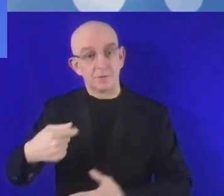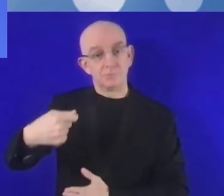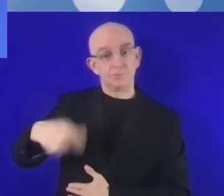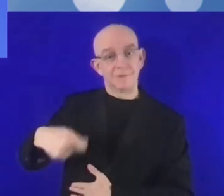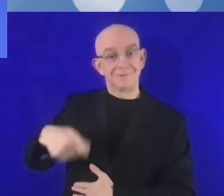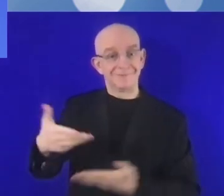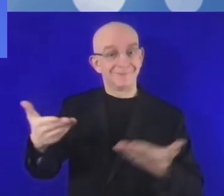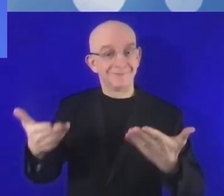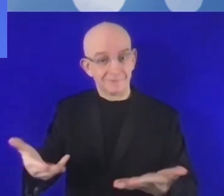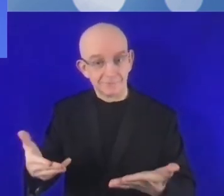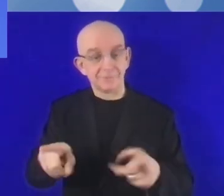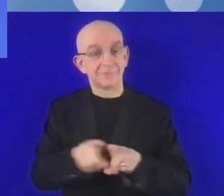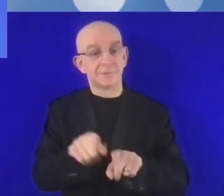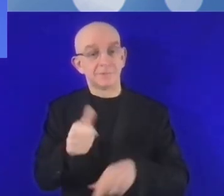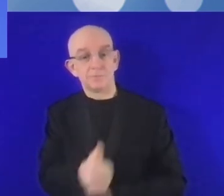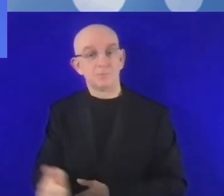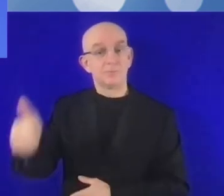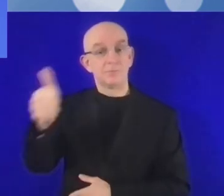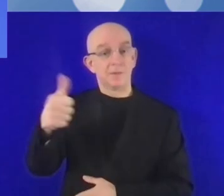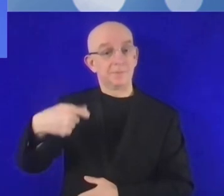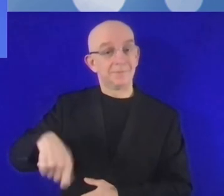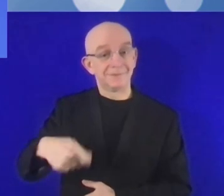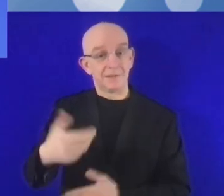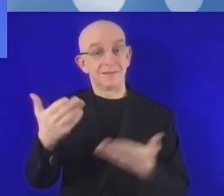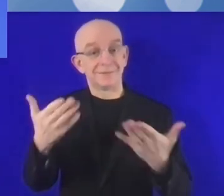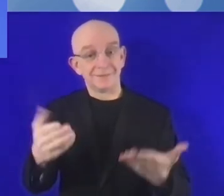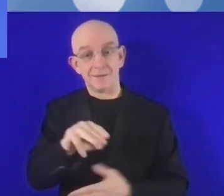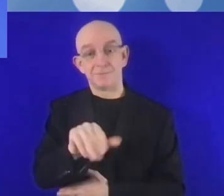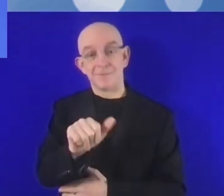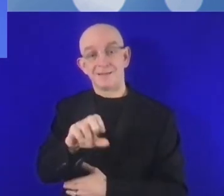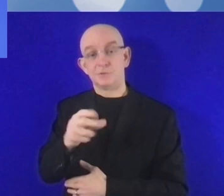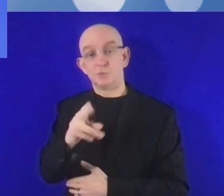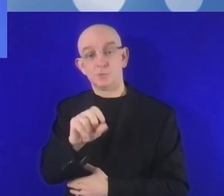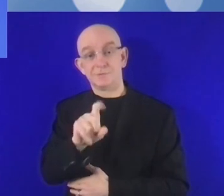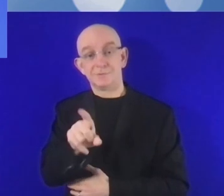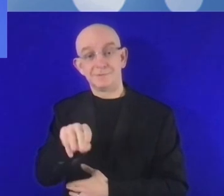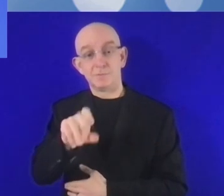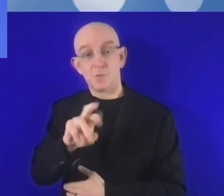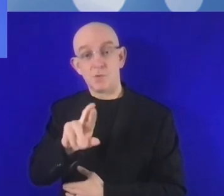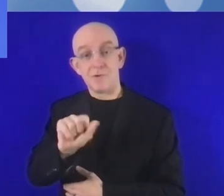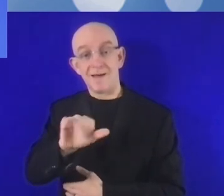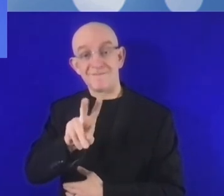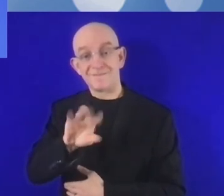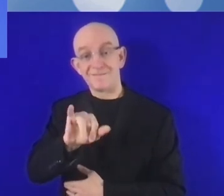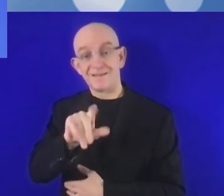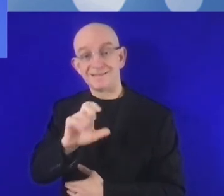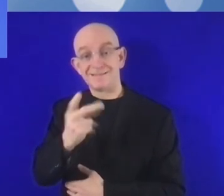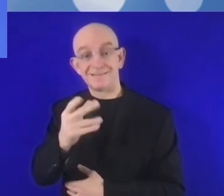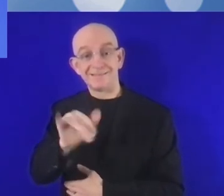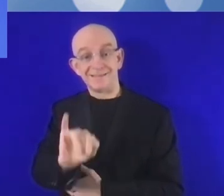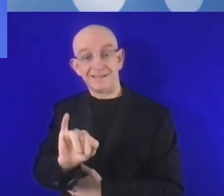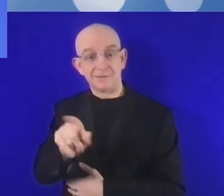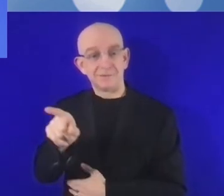personal participation here today at this opening. The 16th IGFC Internet